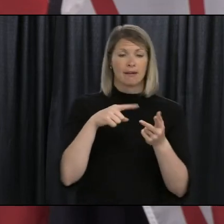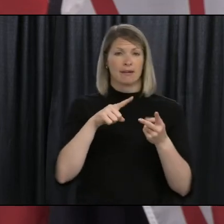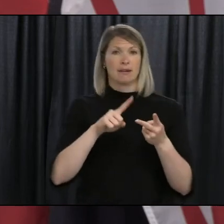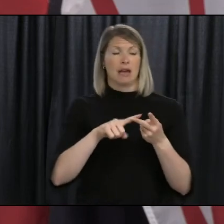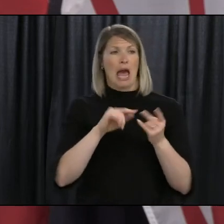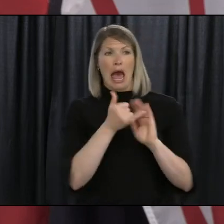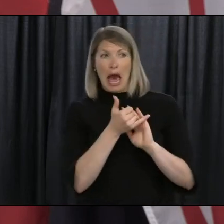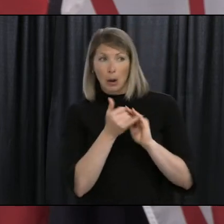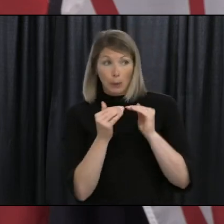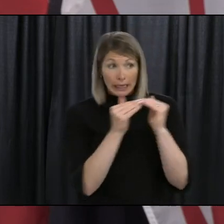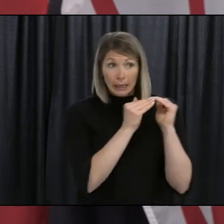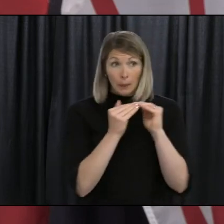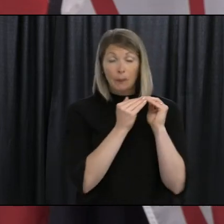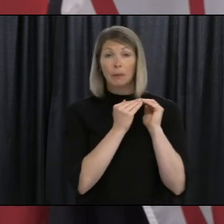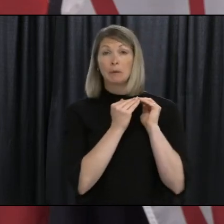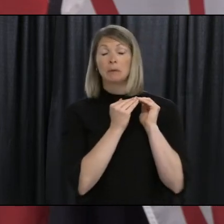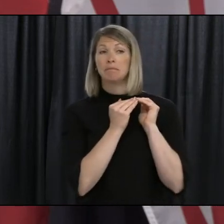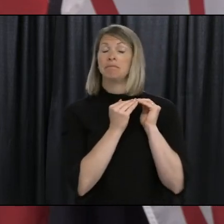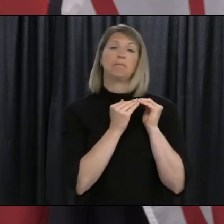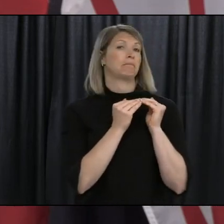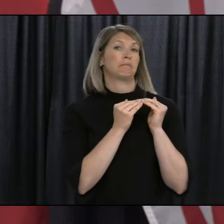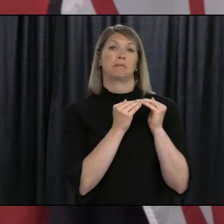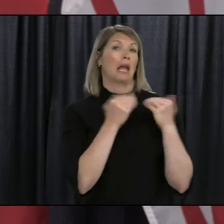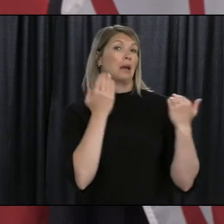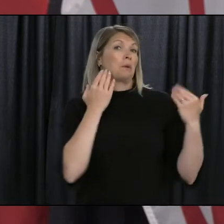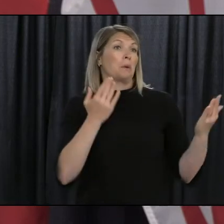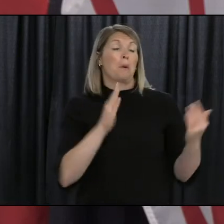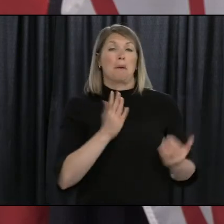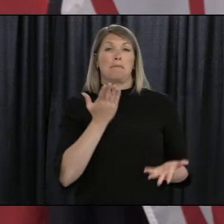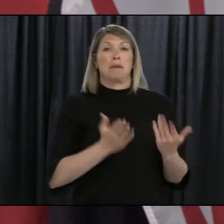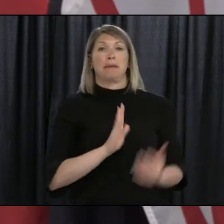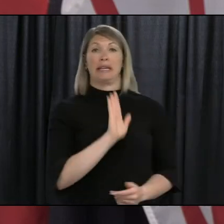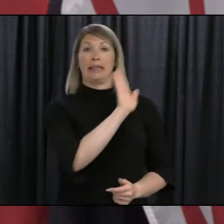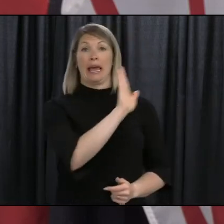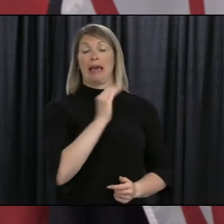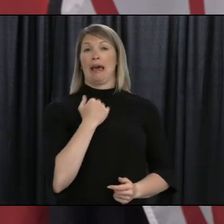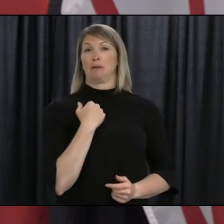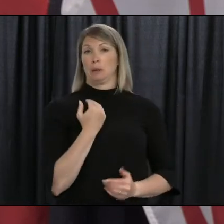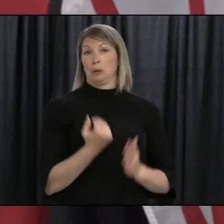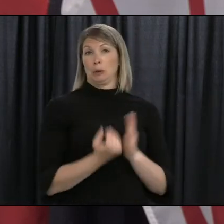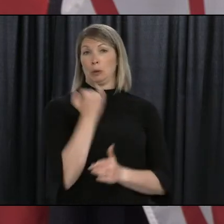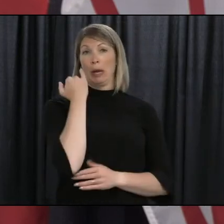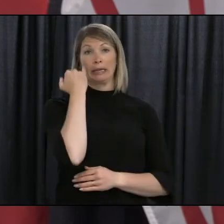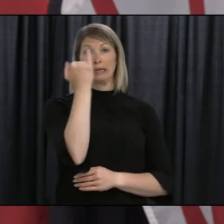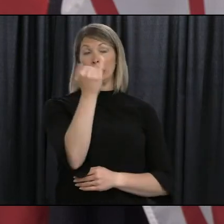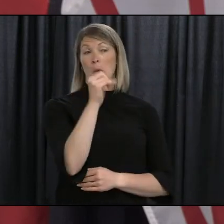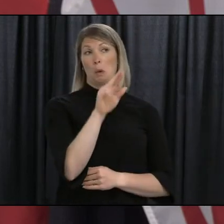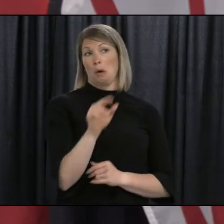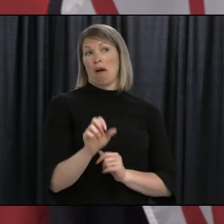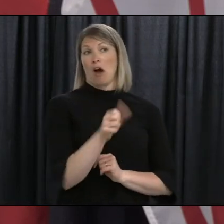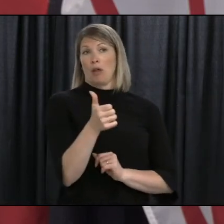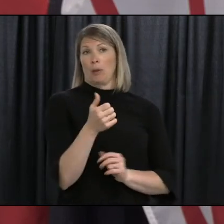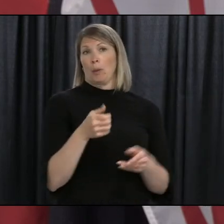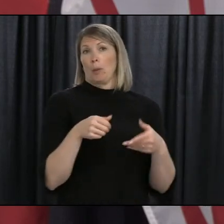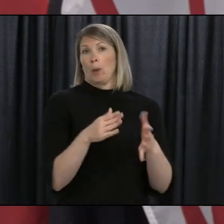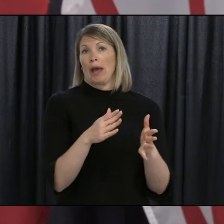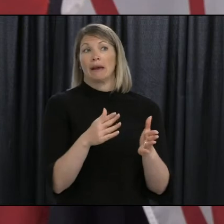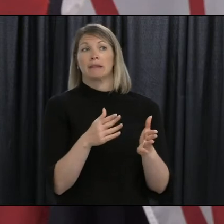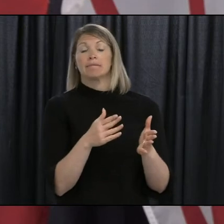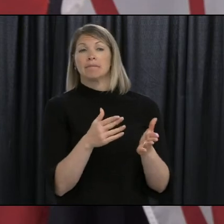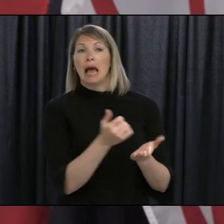other newer forms or of Ottawa helping